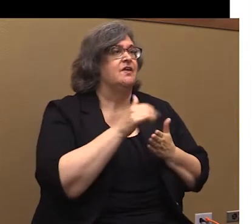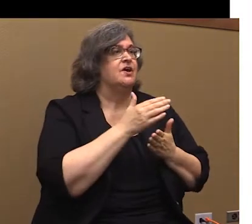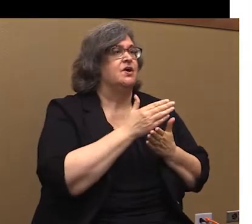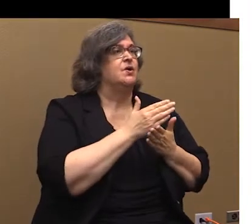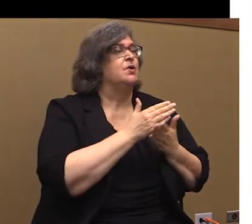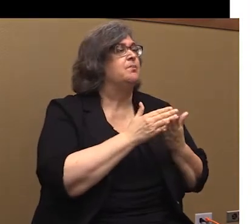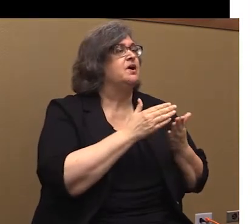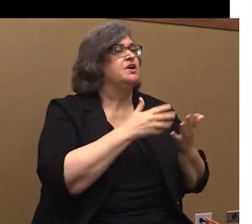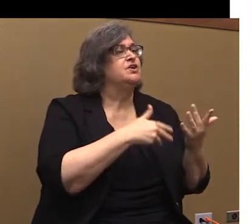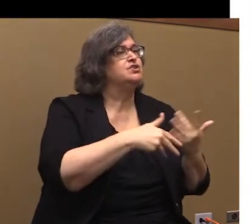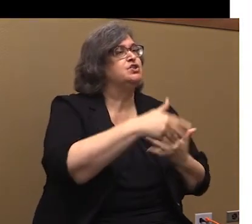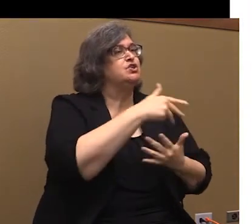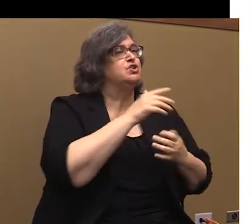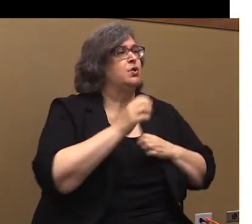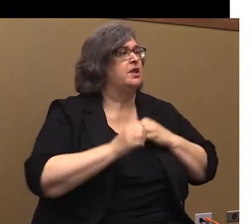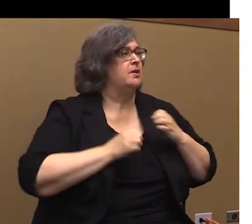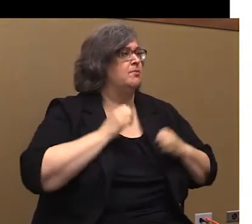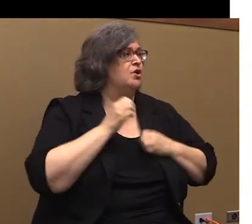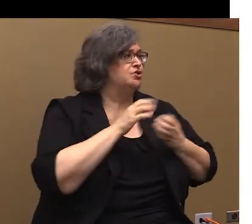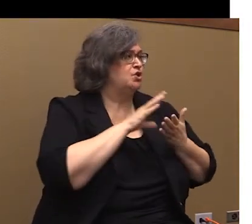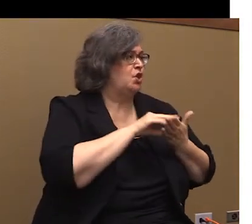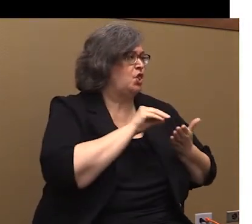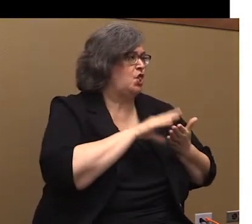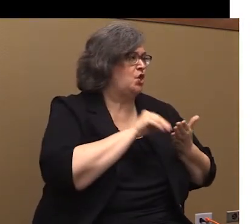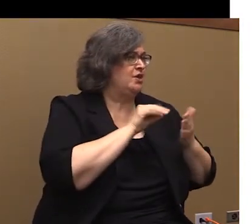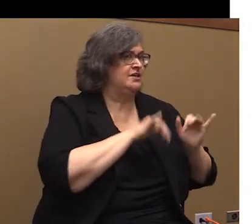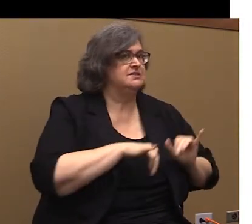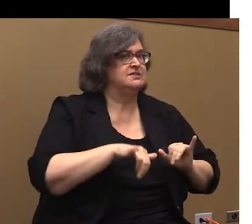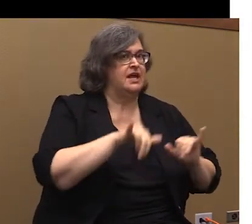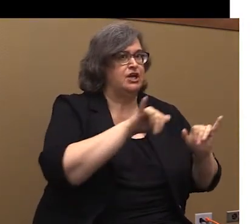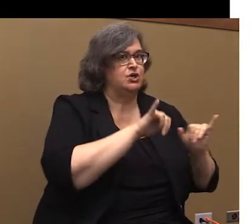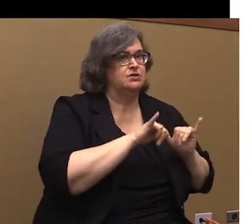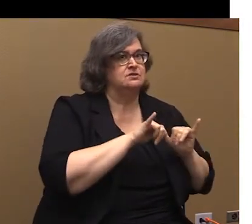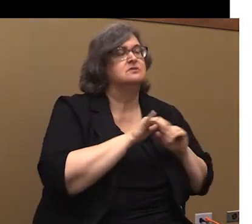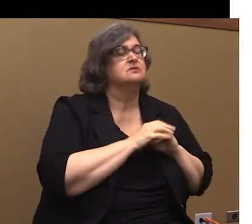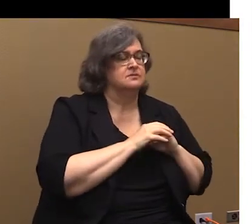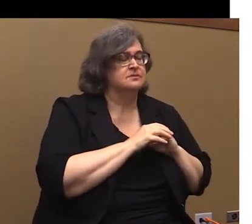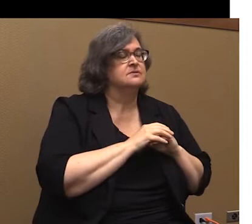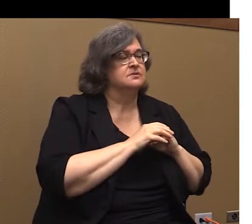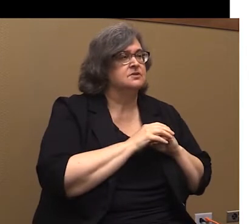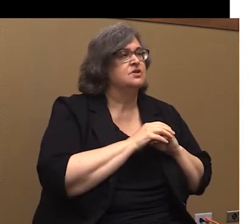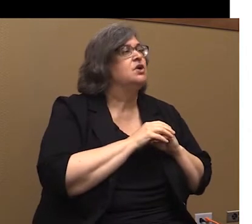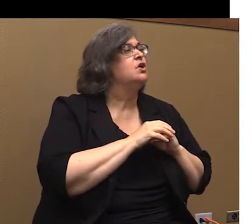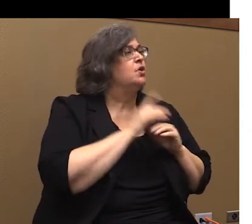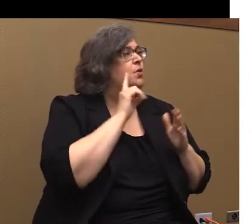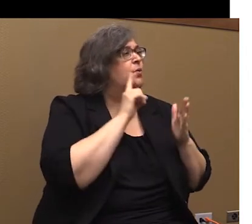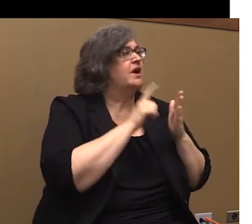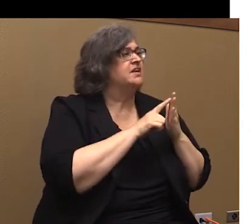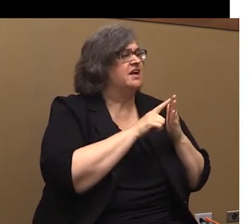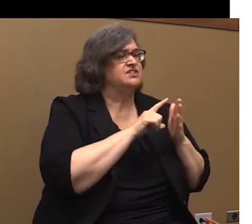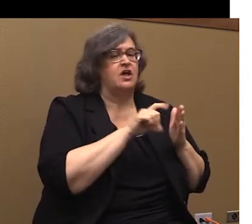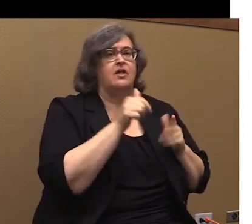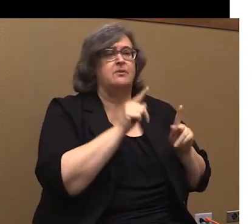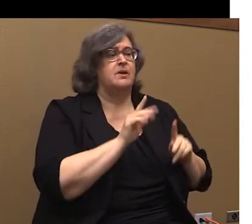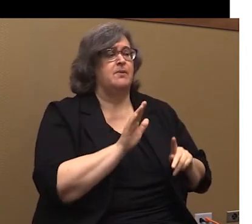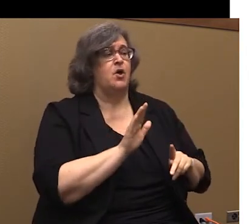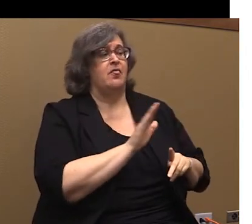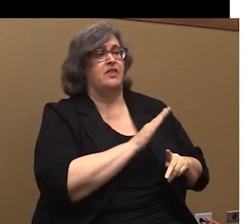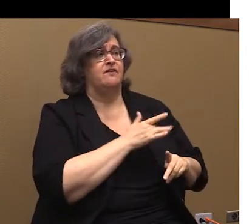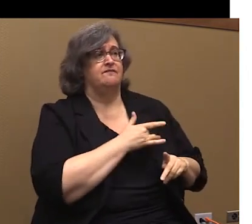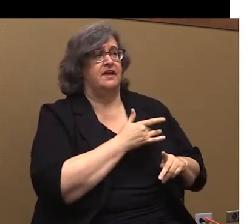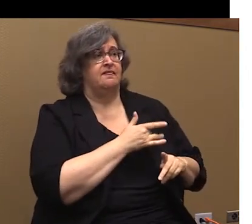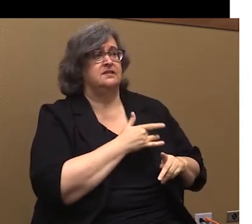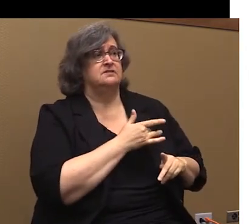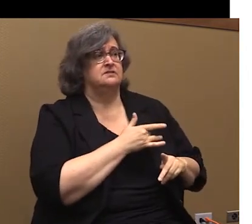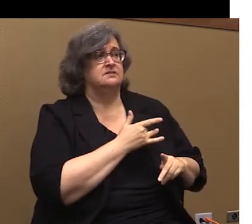And this happens in social situations. This is part of the social emotional